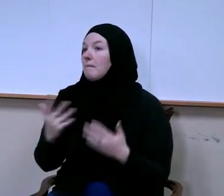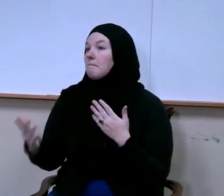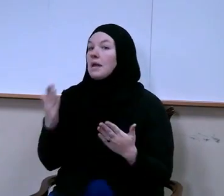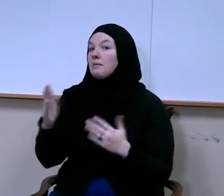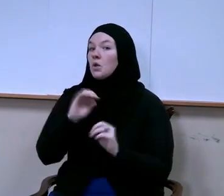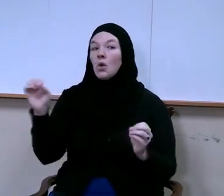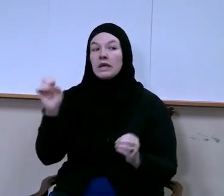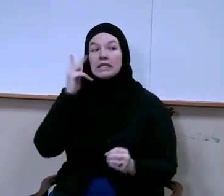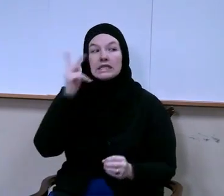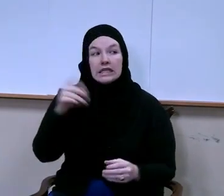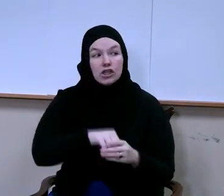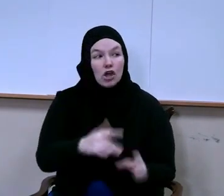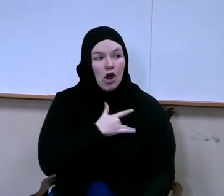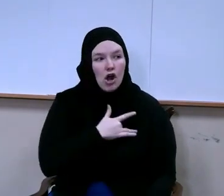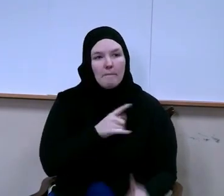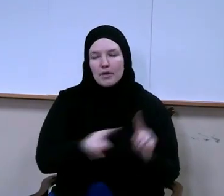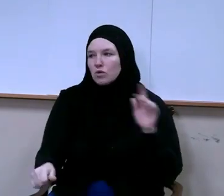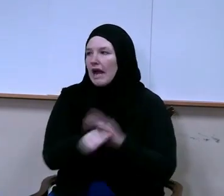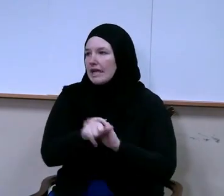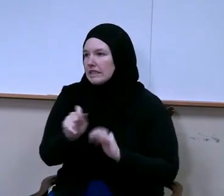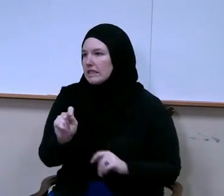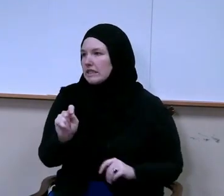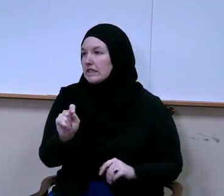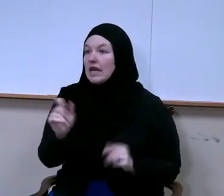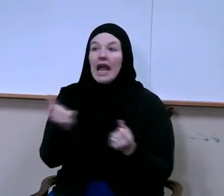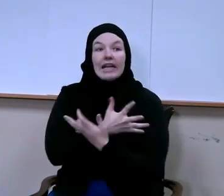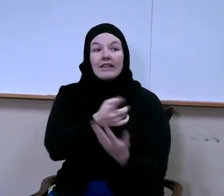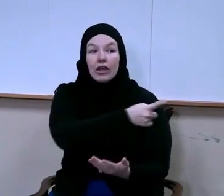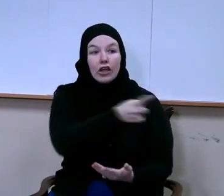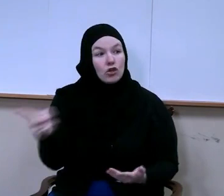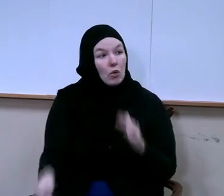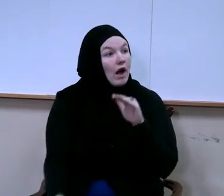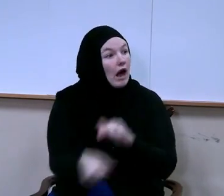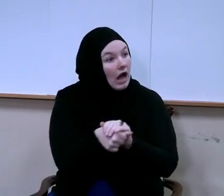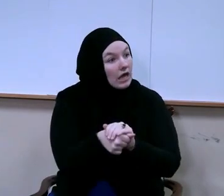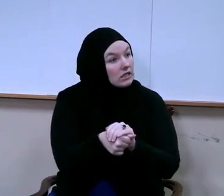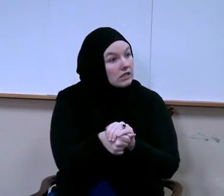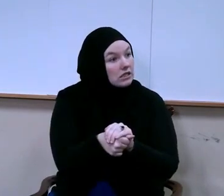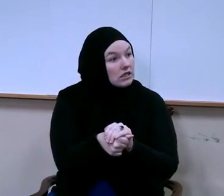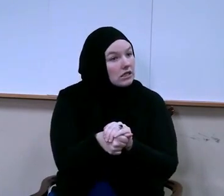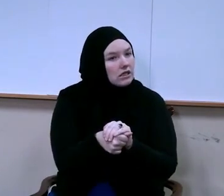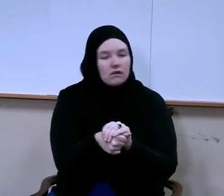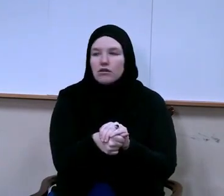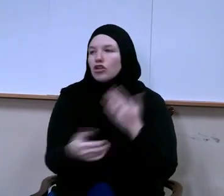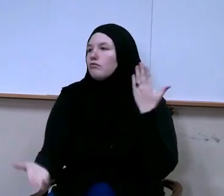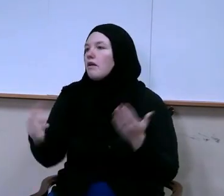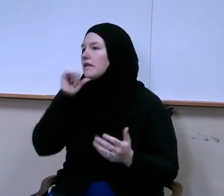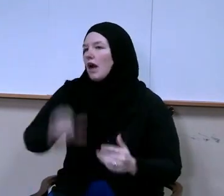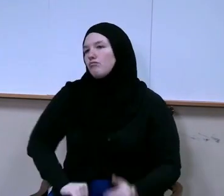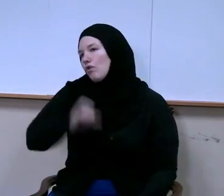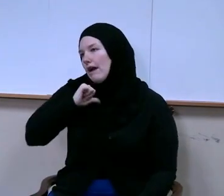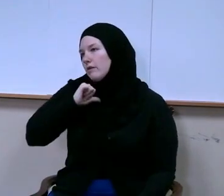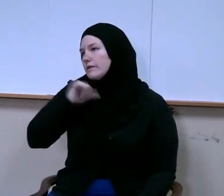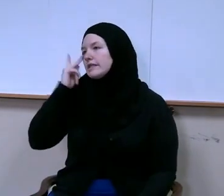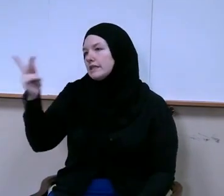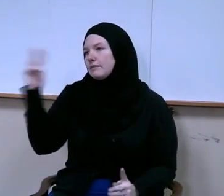you have in your heart. So you hide it. So anything that you hide, most probably you're not proud for